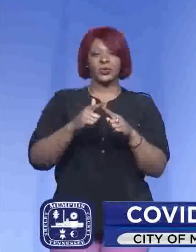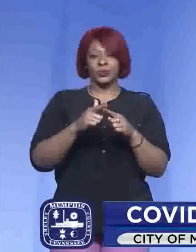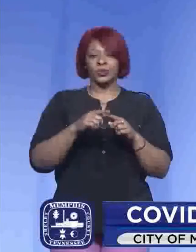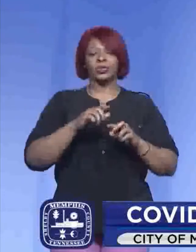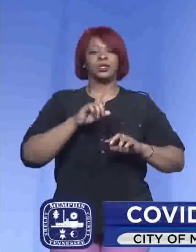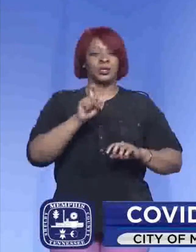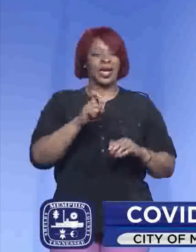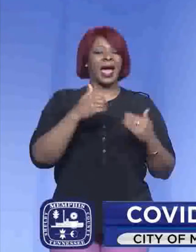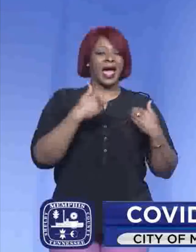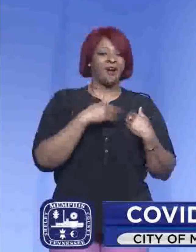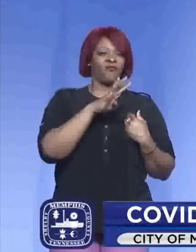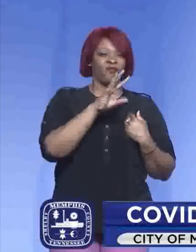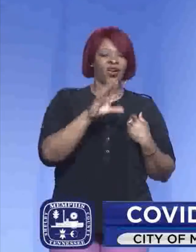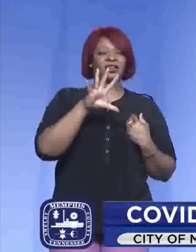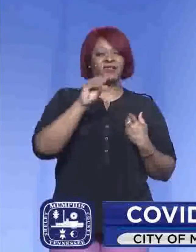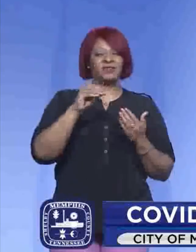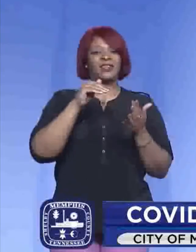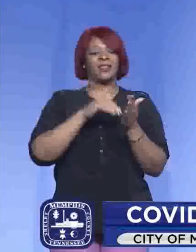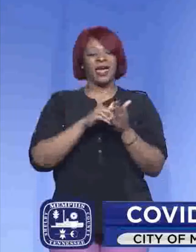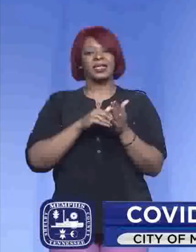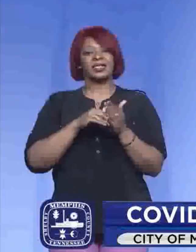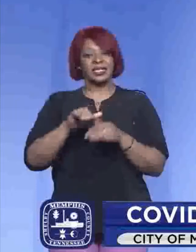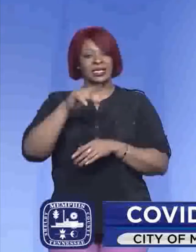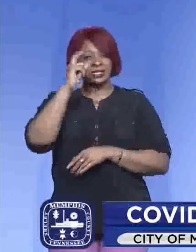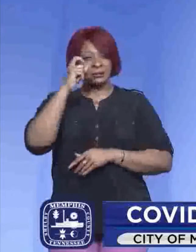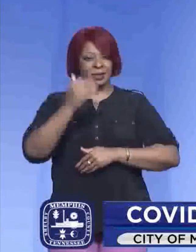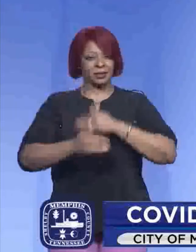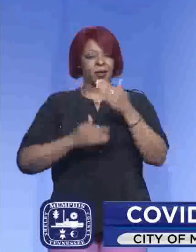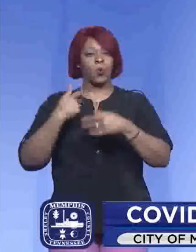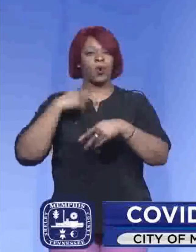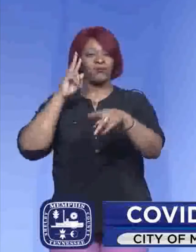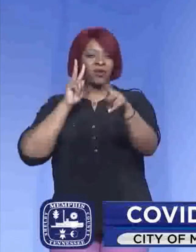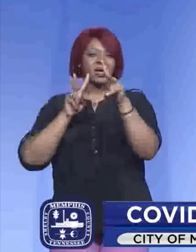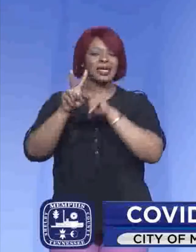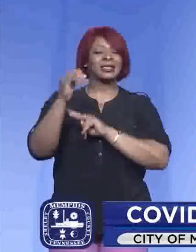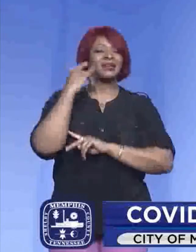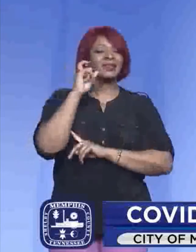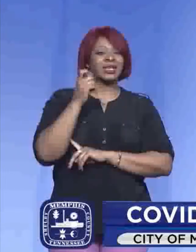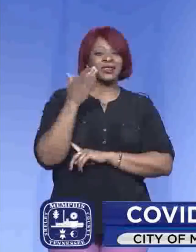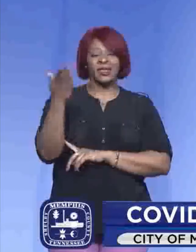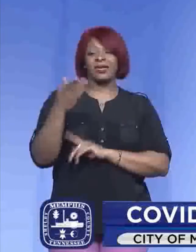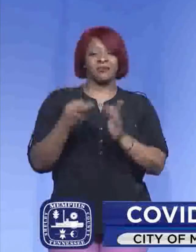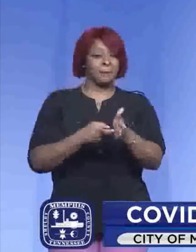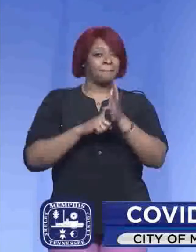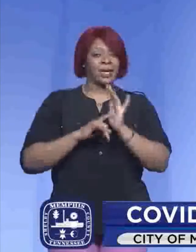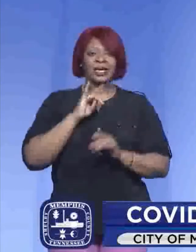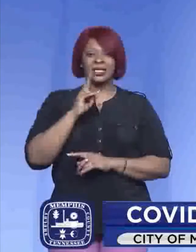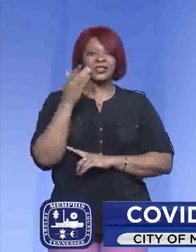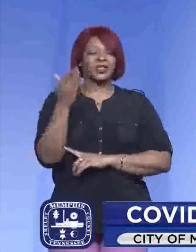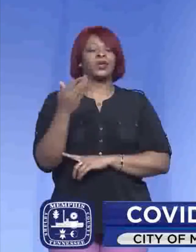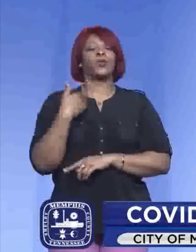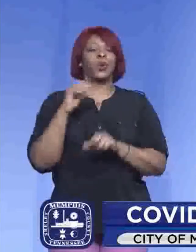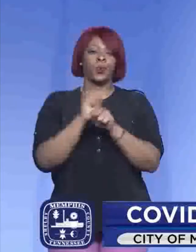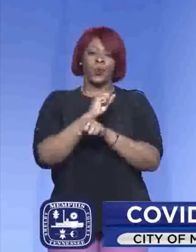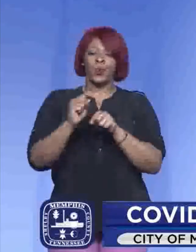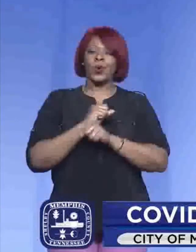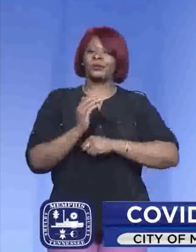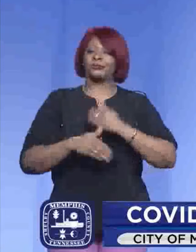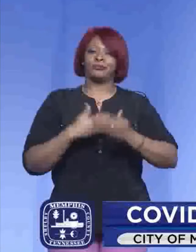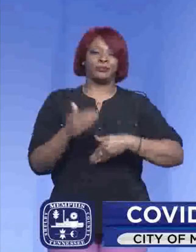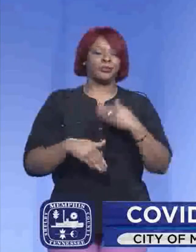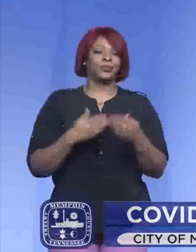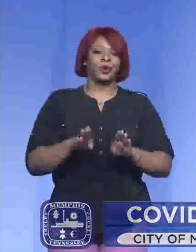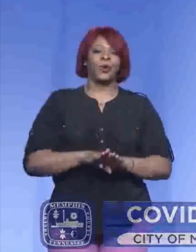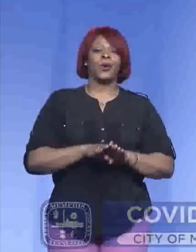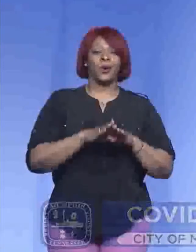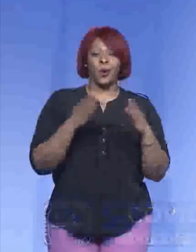to 50,000 this summer. We are forecasting ahead. If the need is there, if the demand is there, we will work to source and open